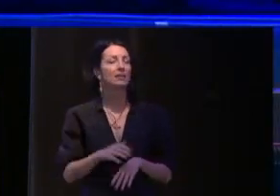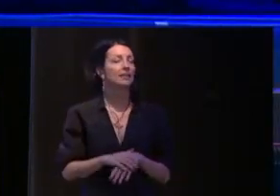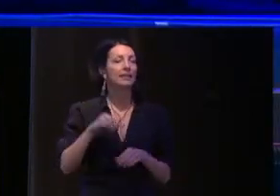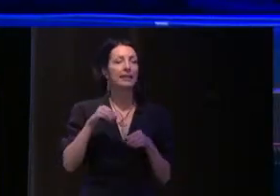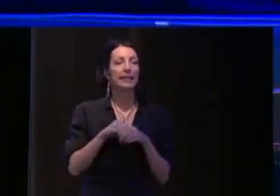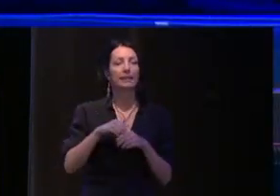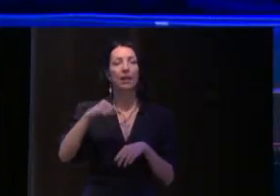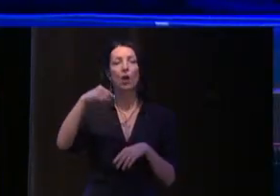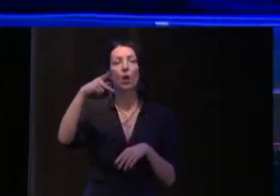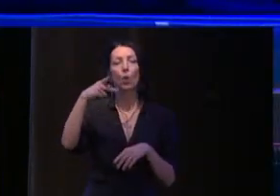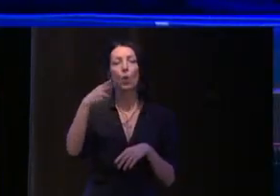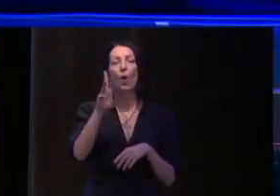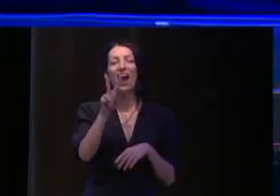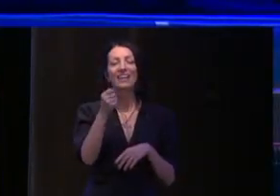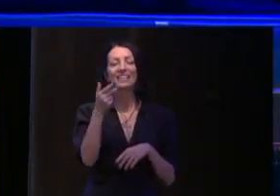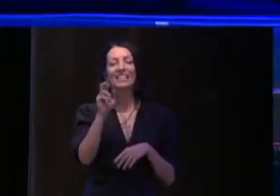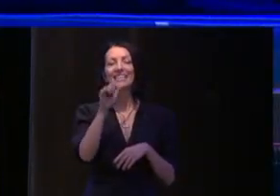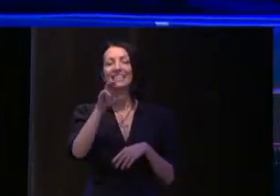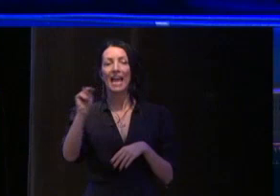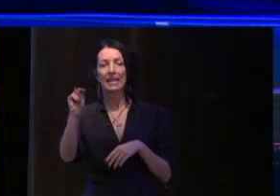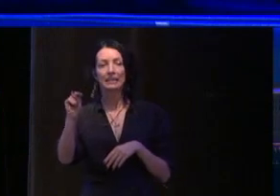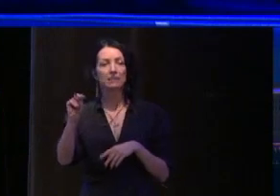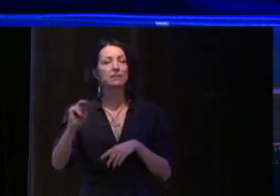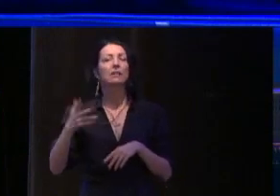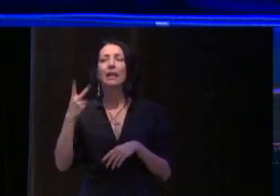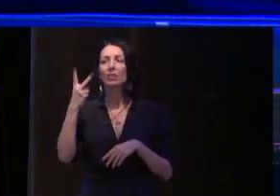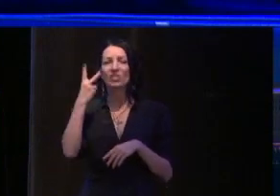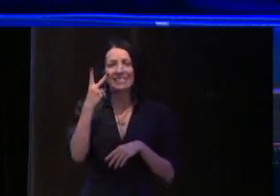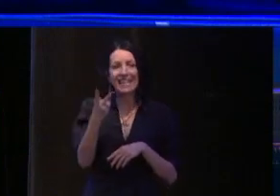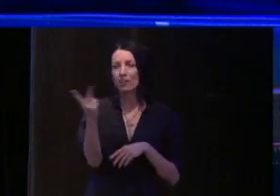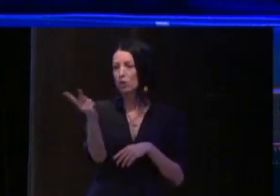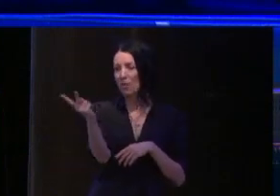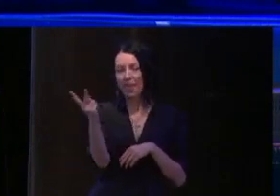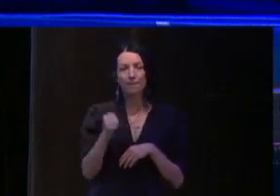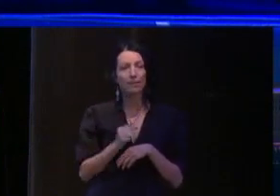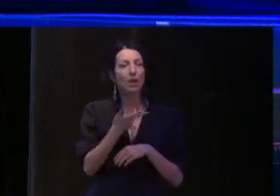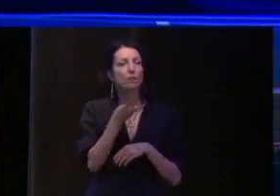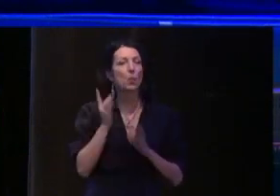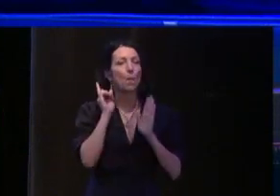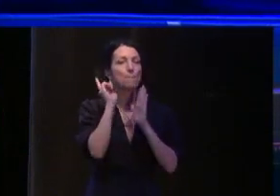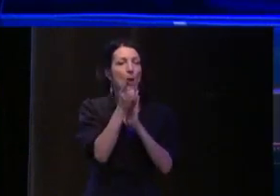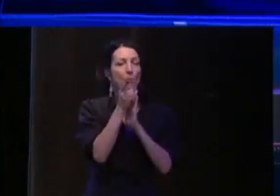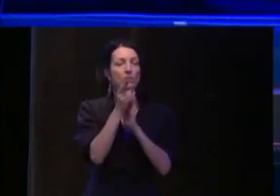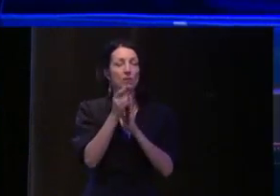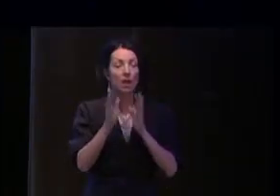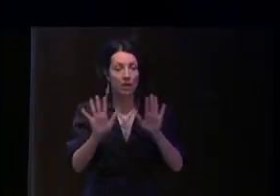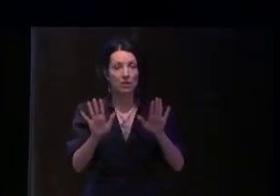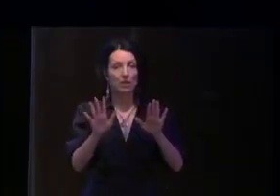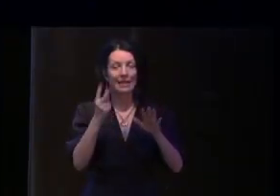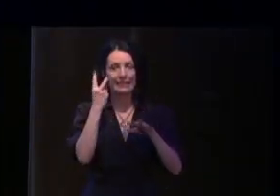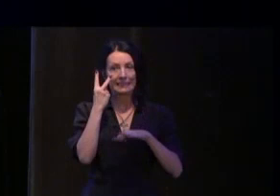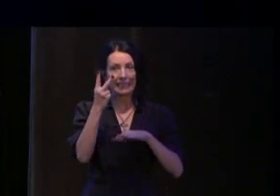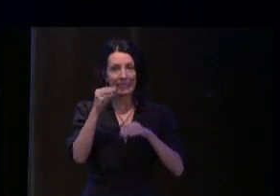and Gautama the Buddha. That light, that luminosity, I could see it. And then after a few moments, there was a moment of seeing